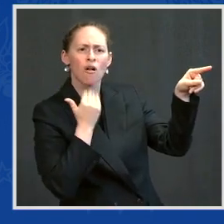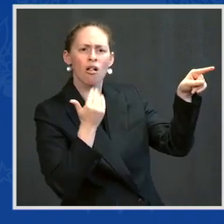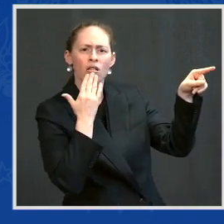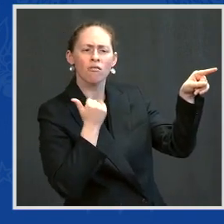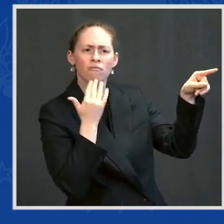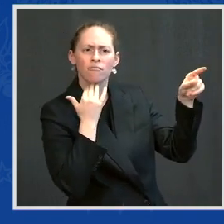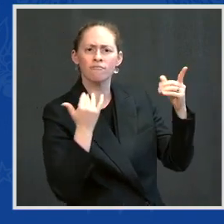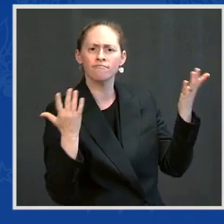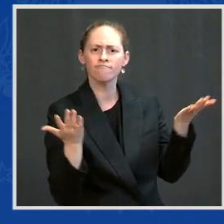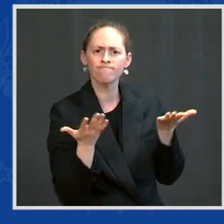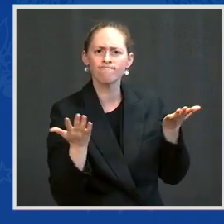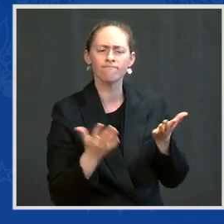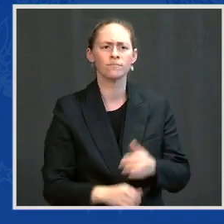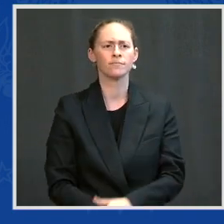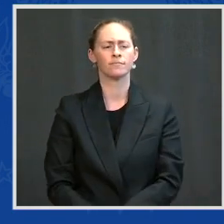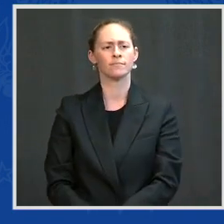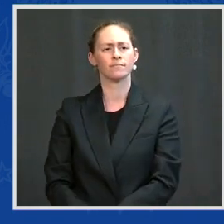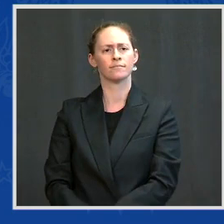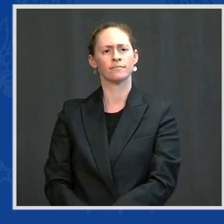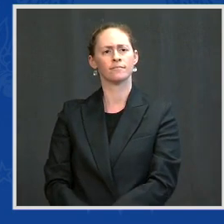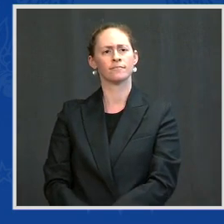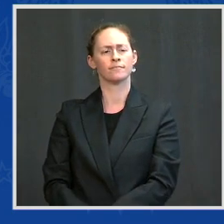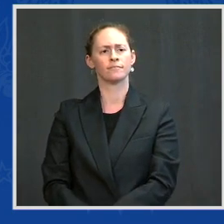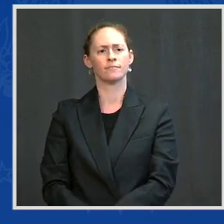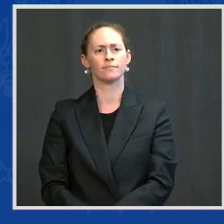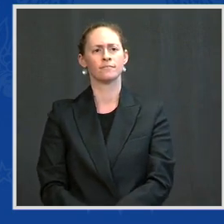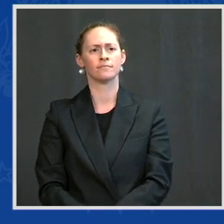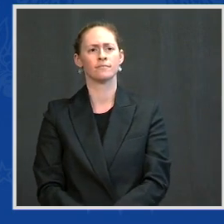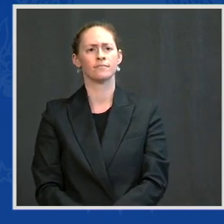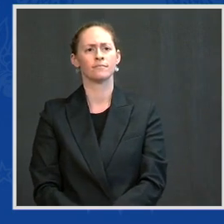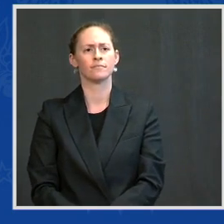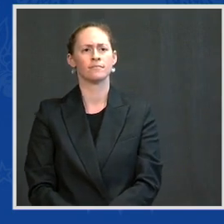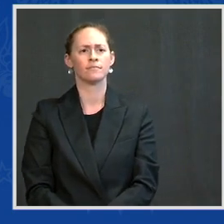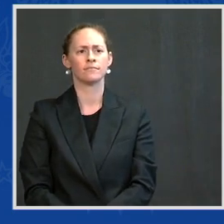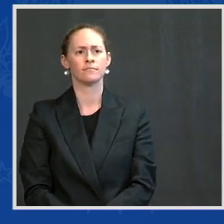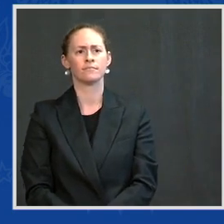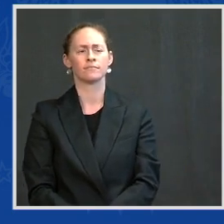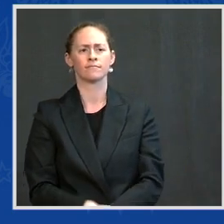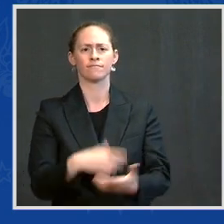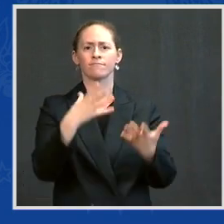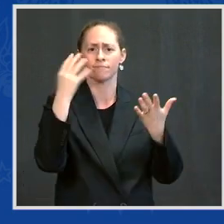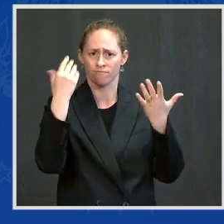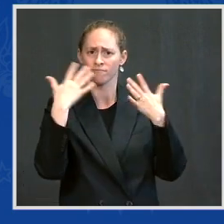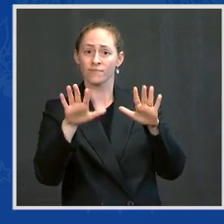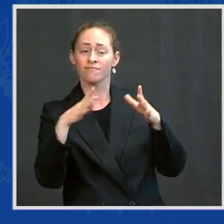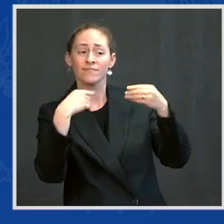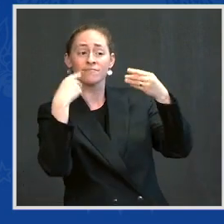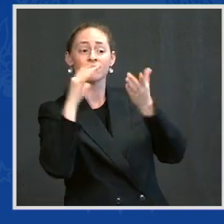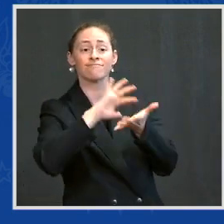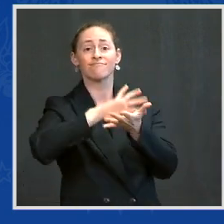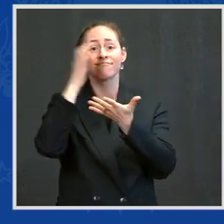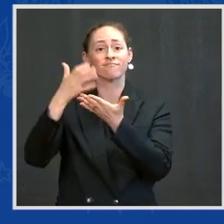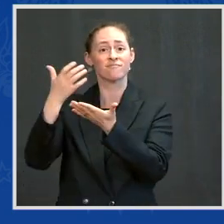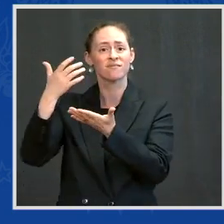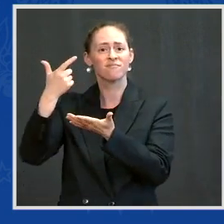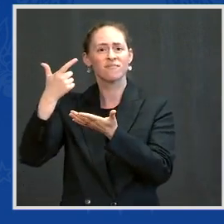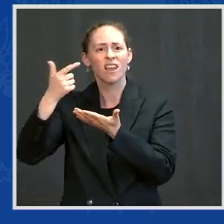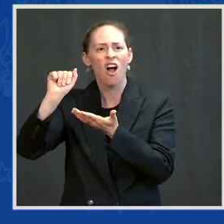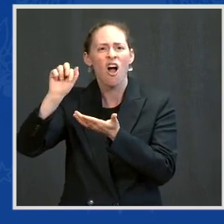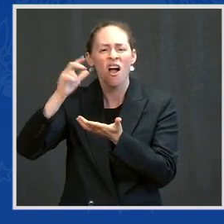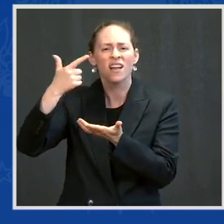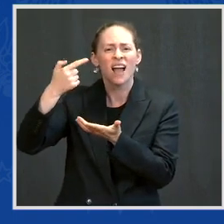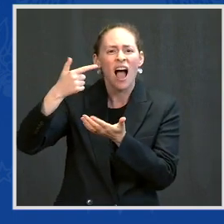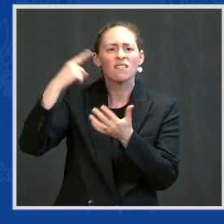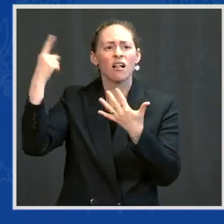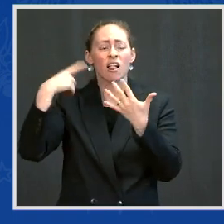mean, do you recognize that there's been a shift, an evolution in your party, Mr. President, in the last 20 years on